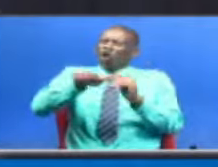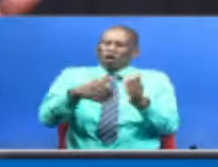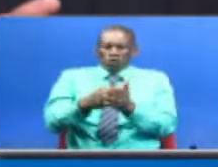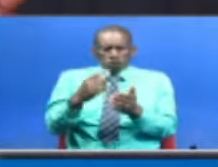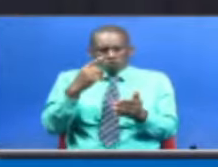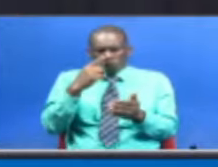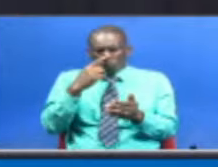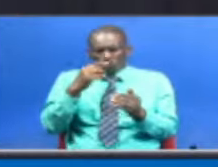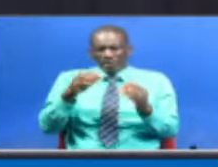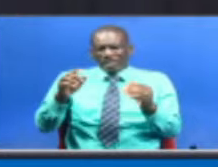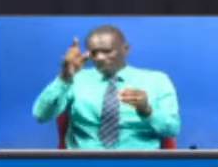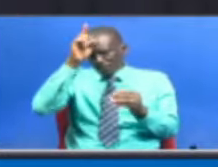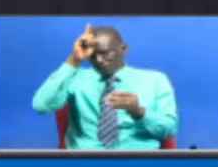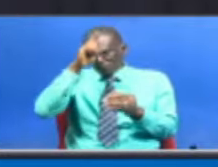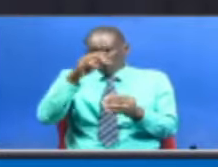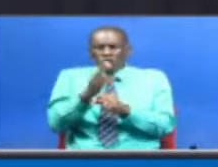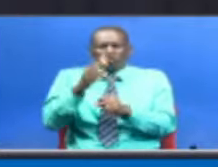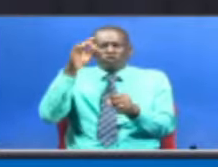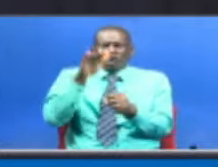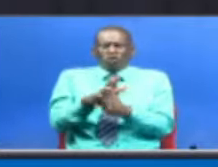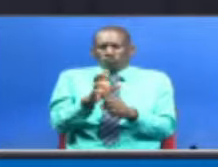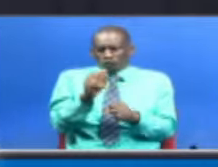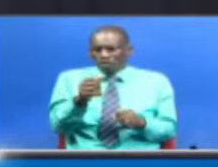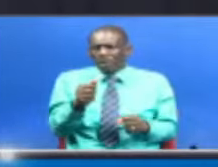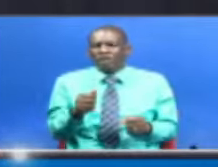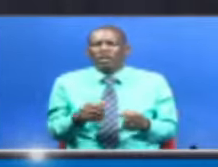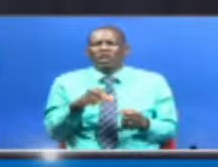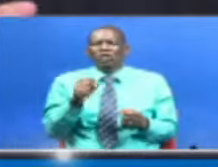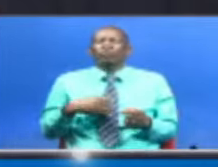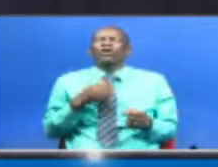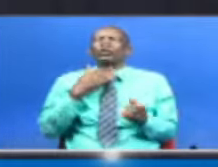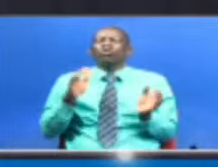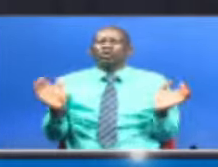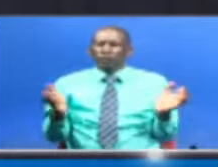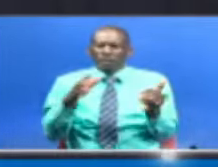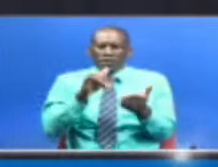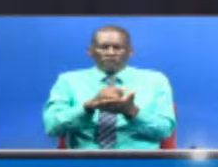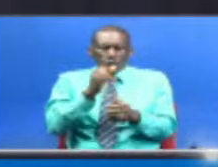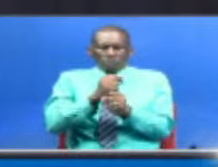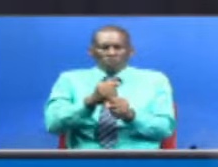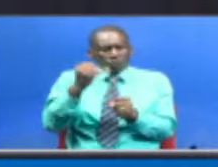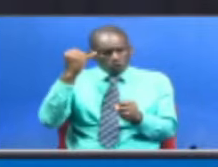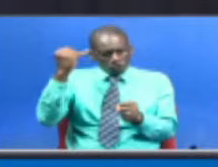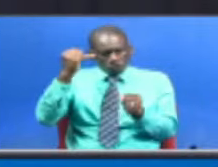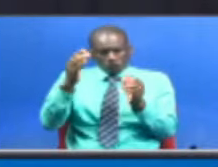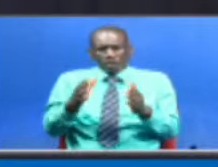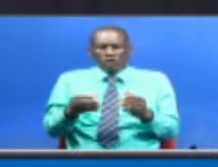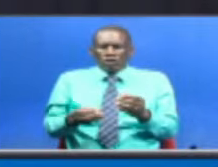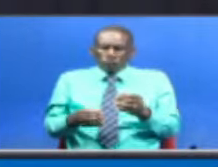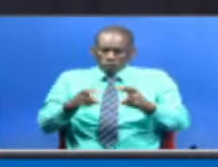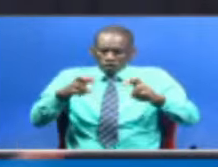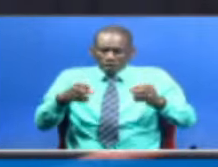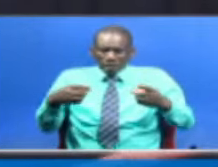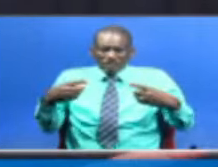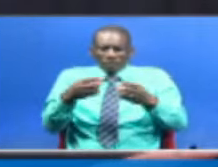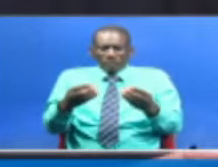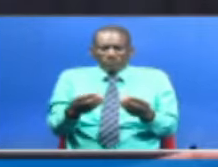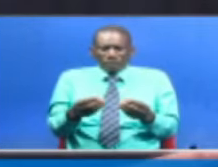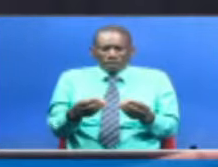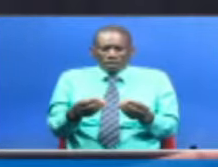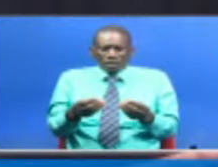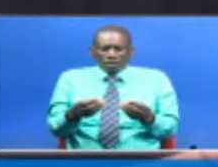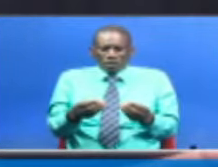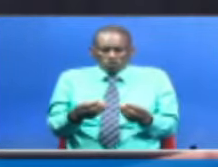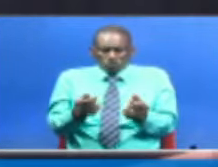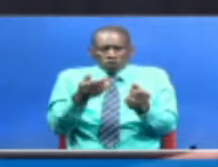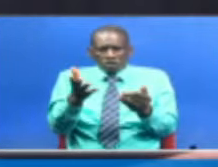is fairly capital intensive. So I want to encourage that we'll work with the innovators, look at the various solutions which are there. We've seen